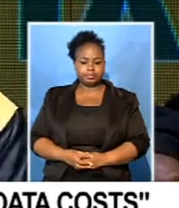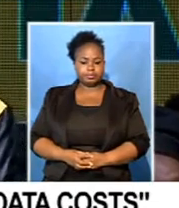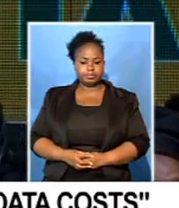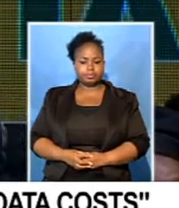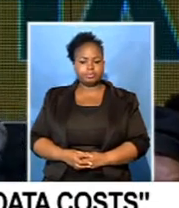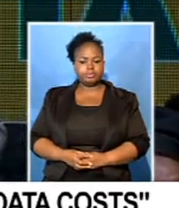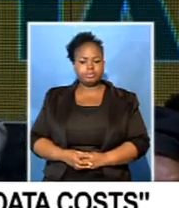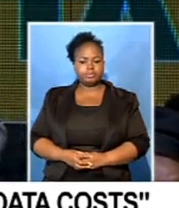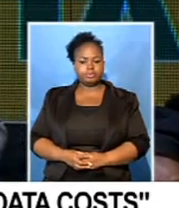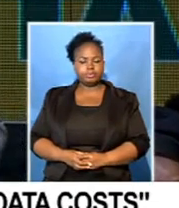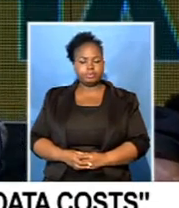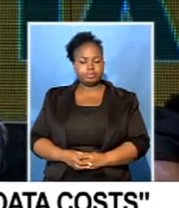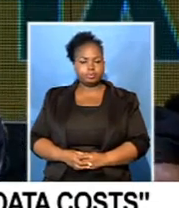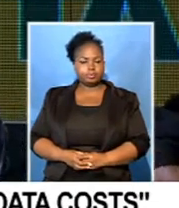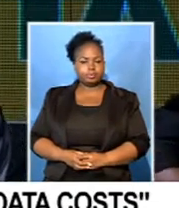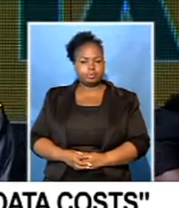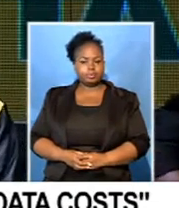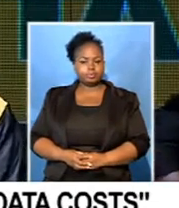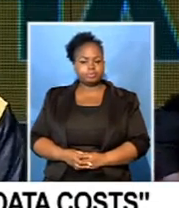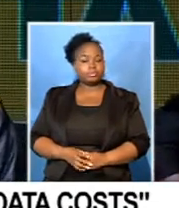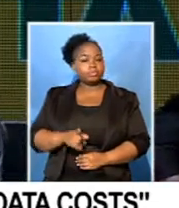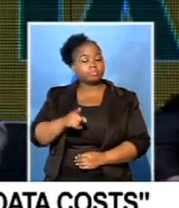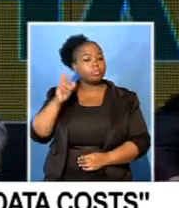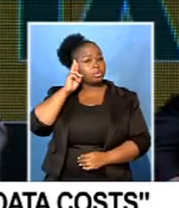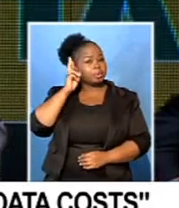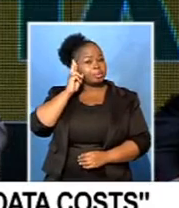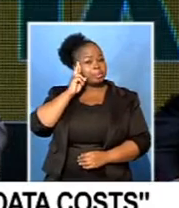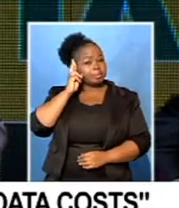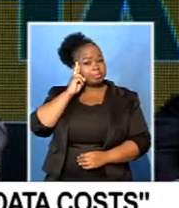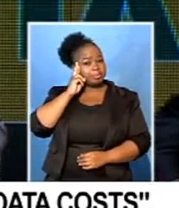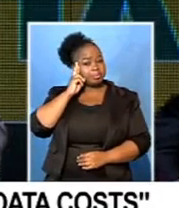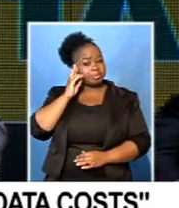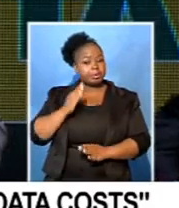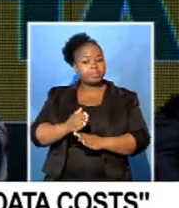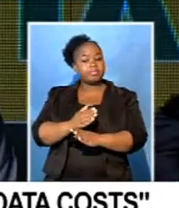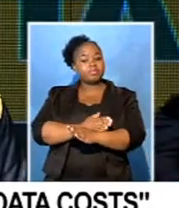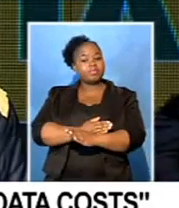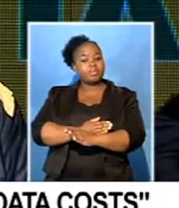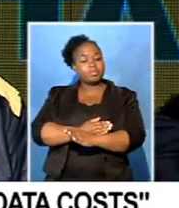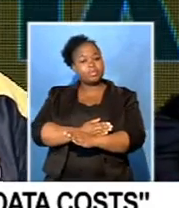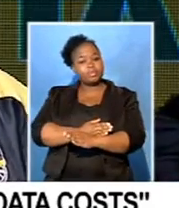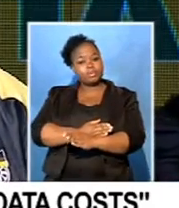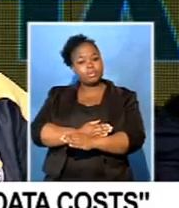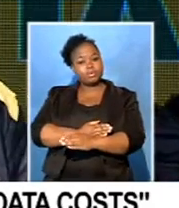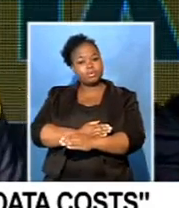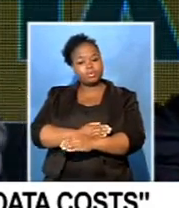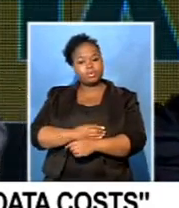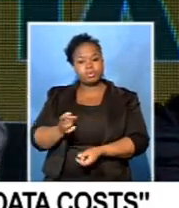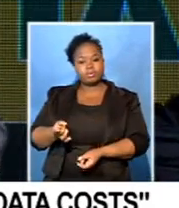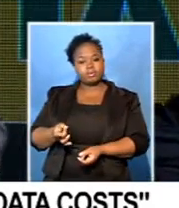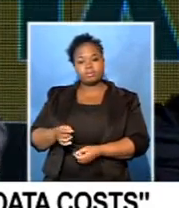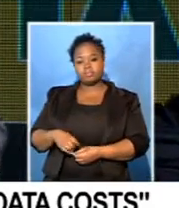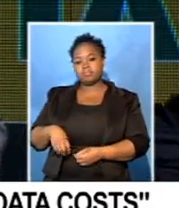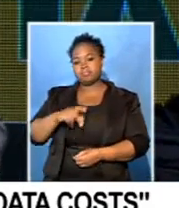We recall the instructive words of our